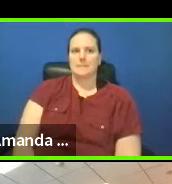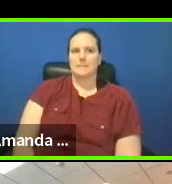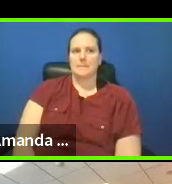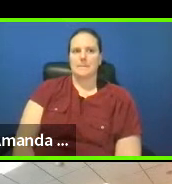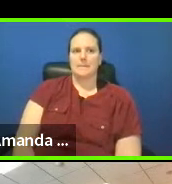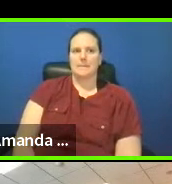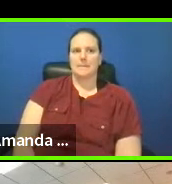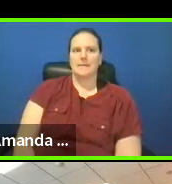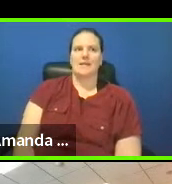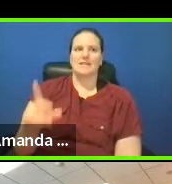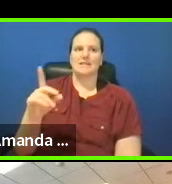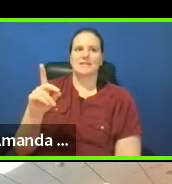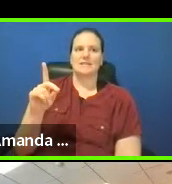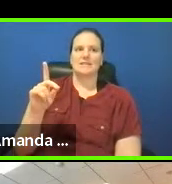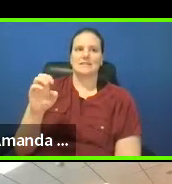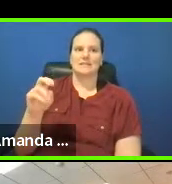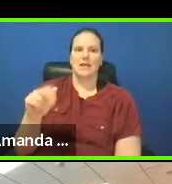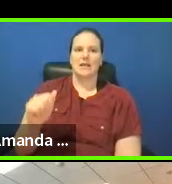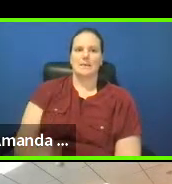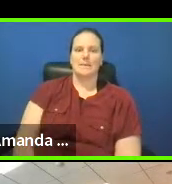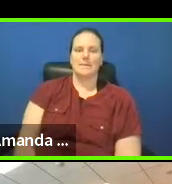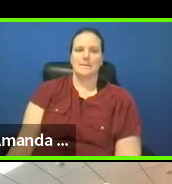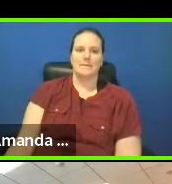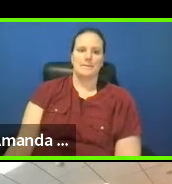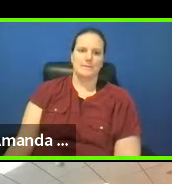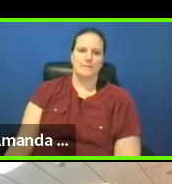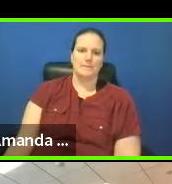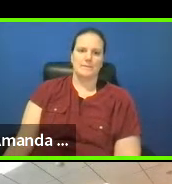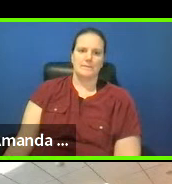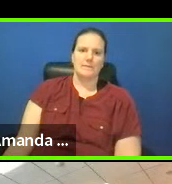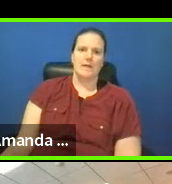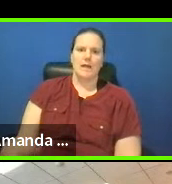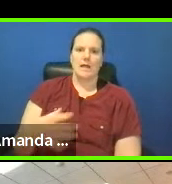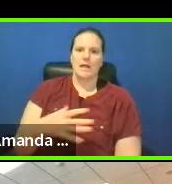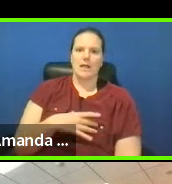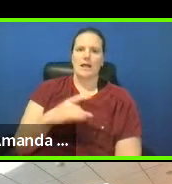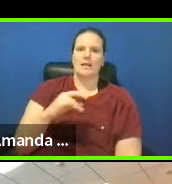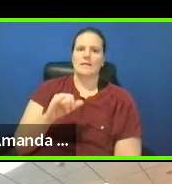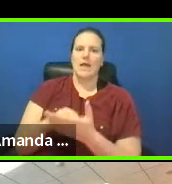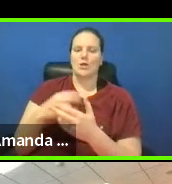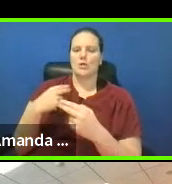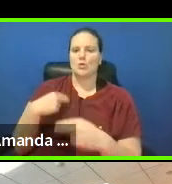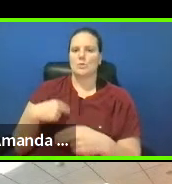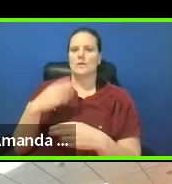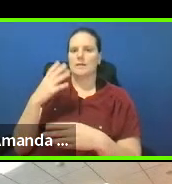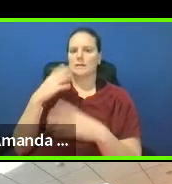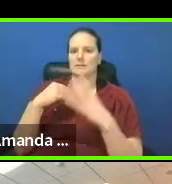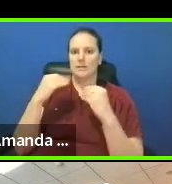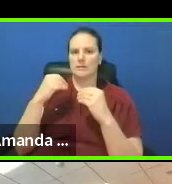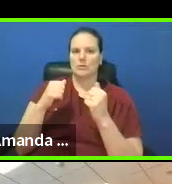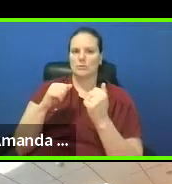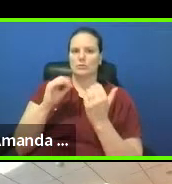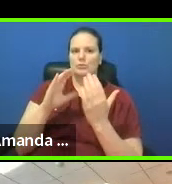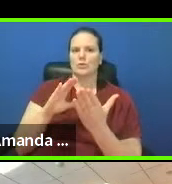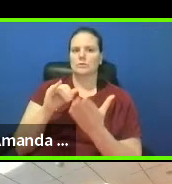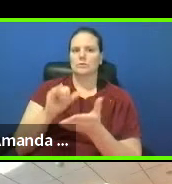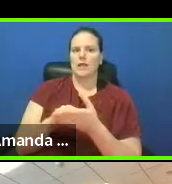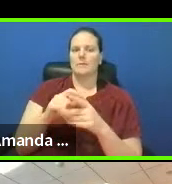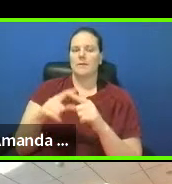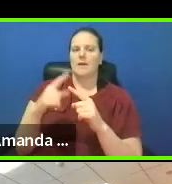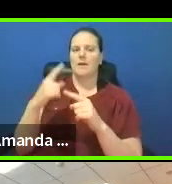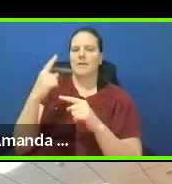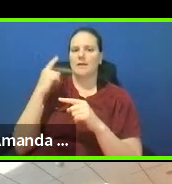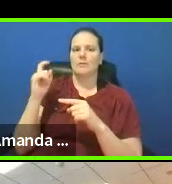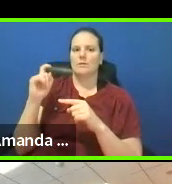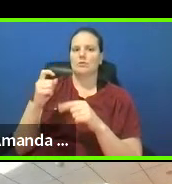Thanks, Sam. Dina? So I like the human experience approach, but I also think we also